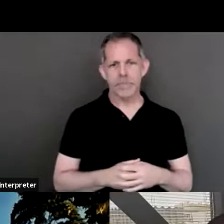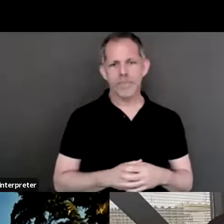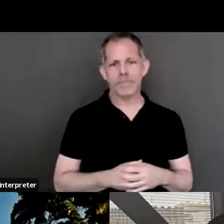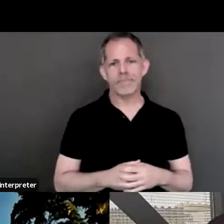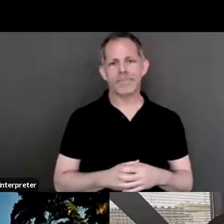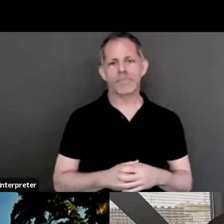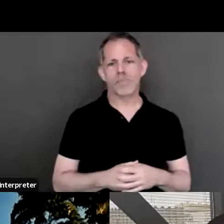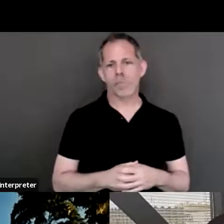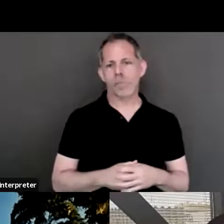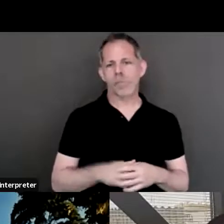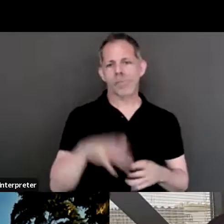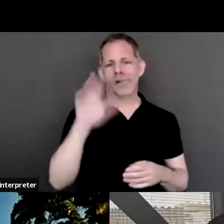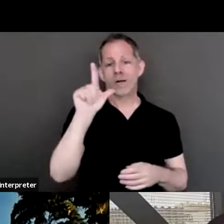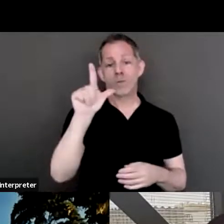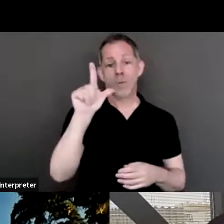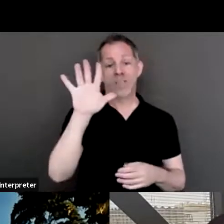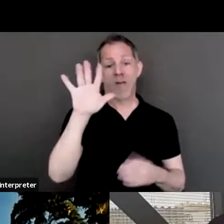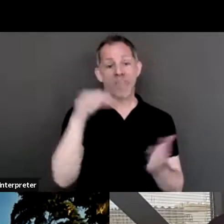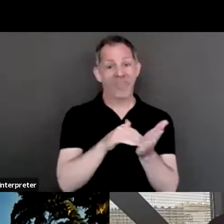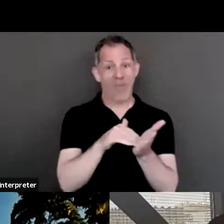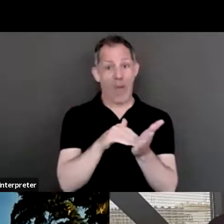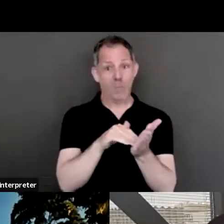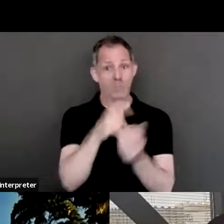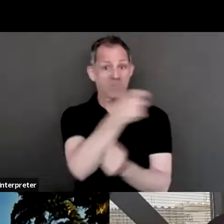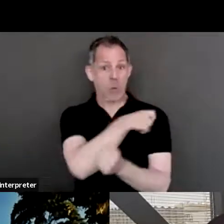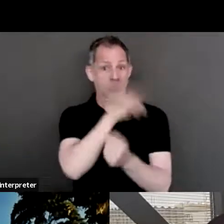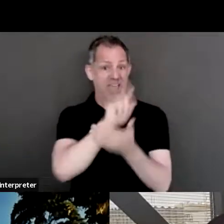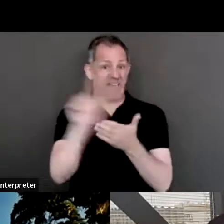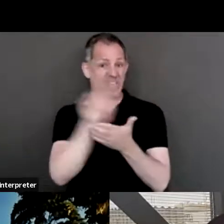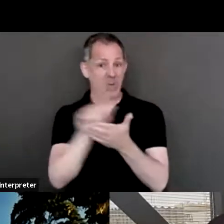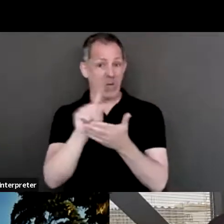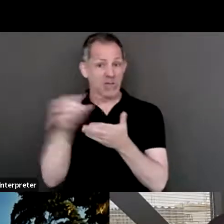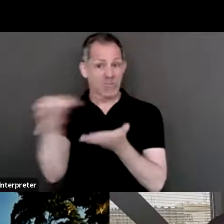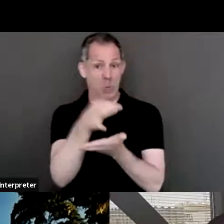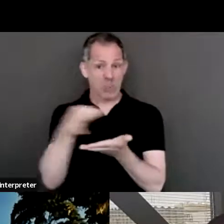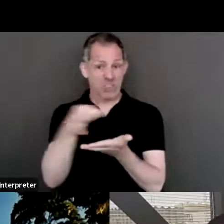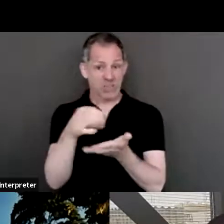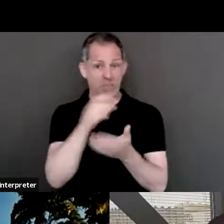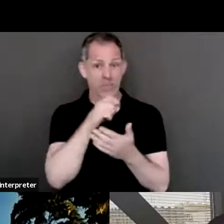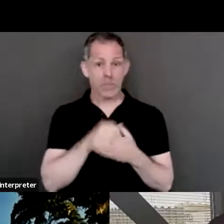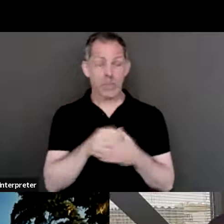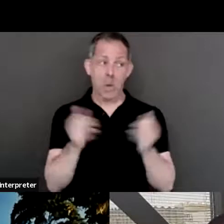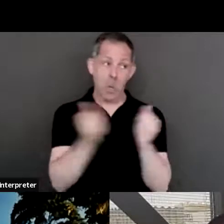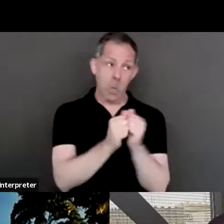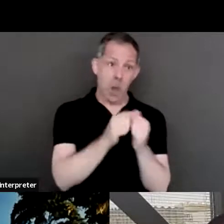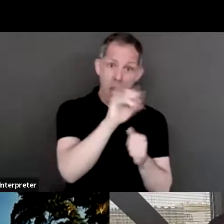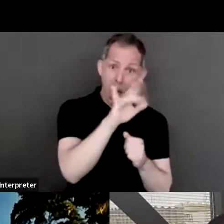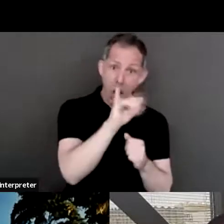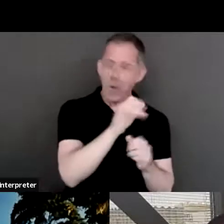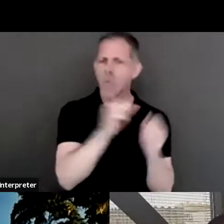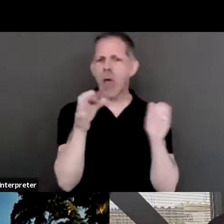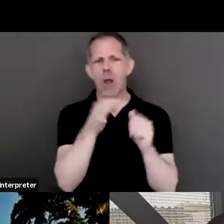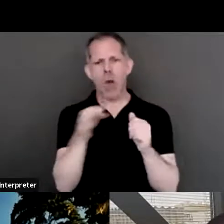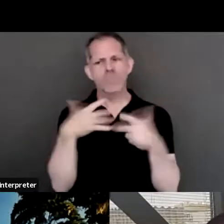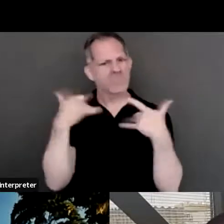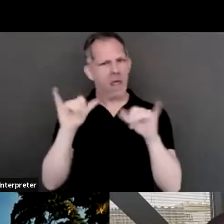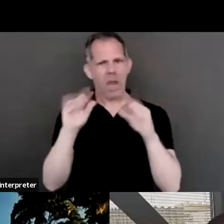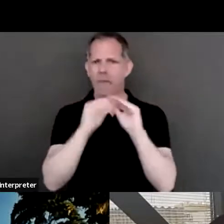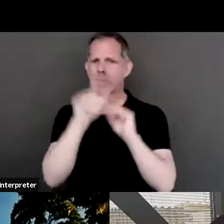lottery or no, progress continues to be made. And that's really our goal, is to expand coverage of the